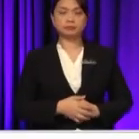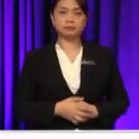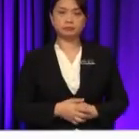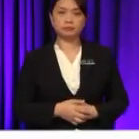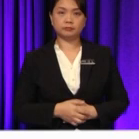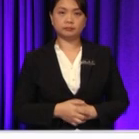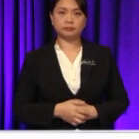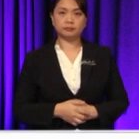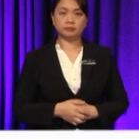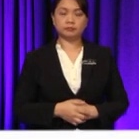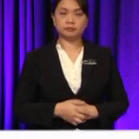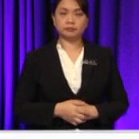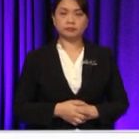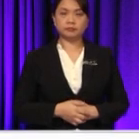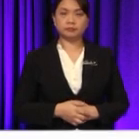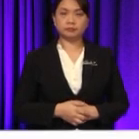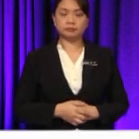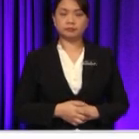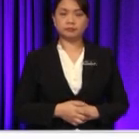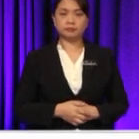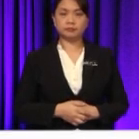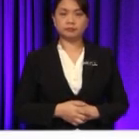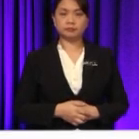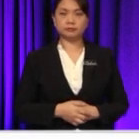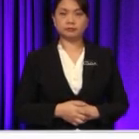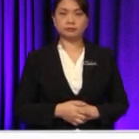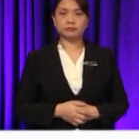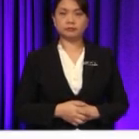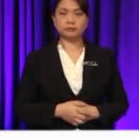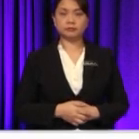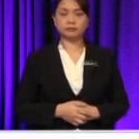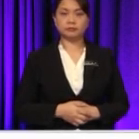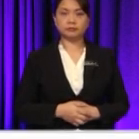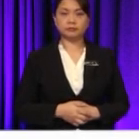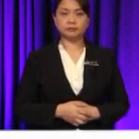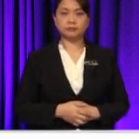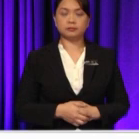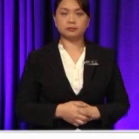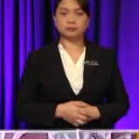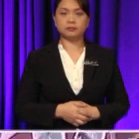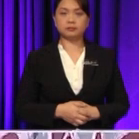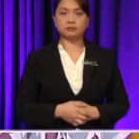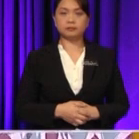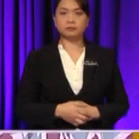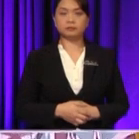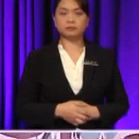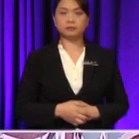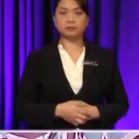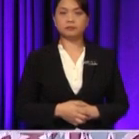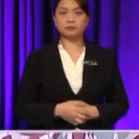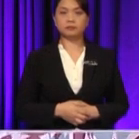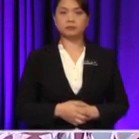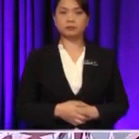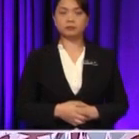home. I can wash the vegetables twice and thaw the meat properly. Okay, I have to agree with you. This is true. But we are going to